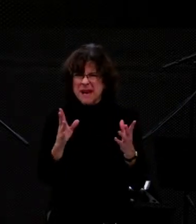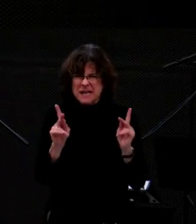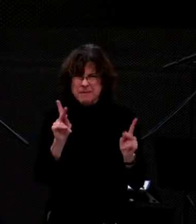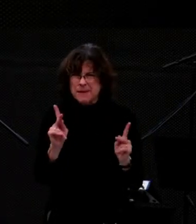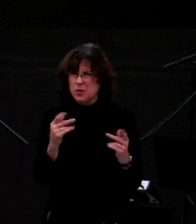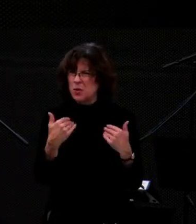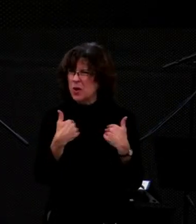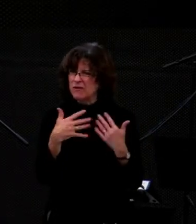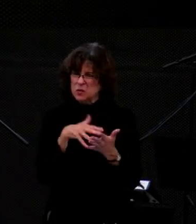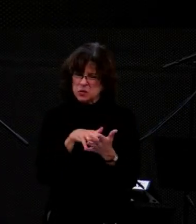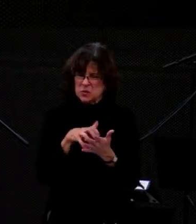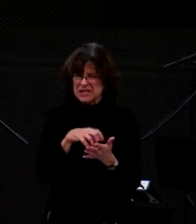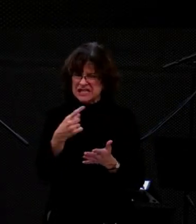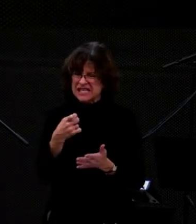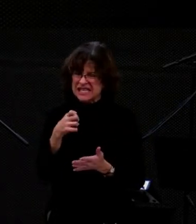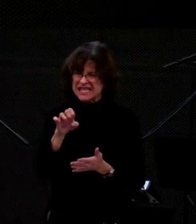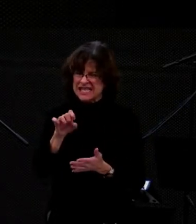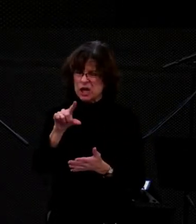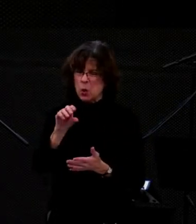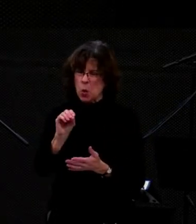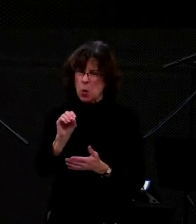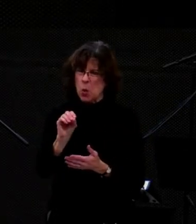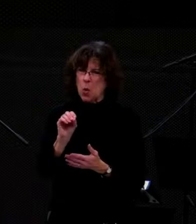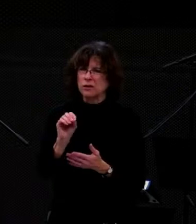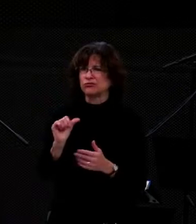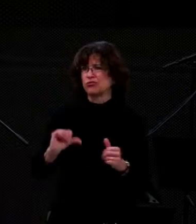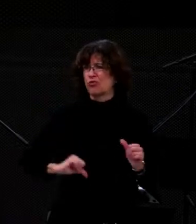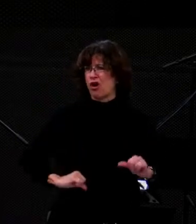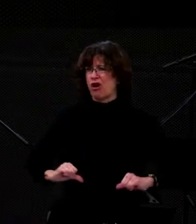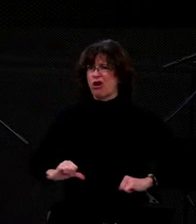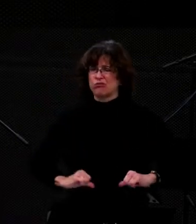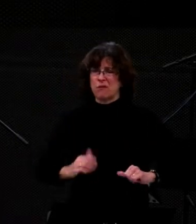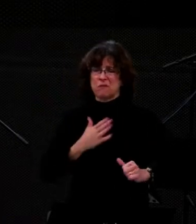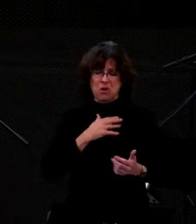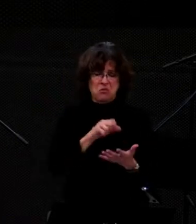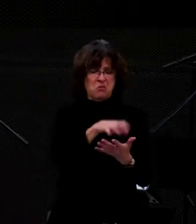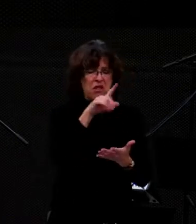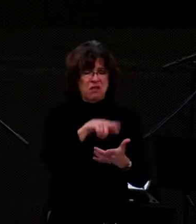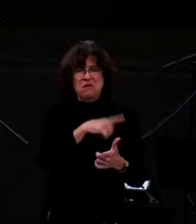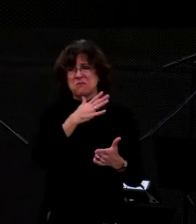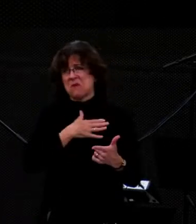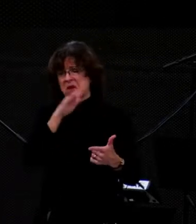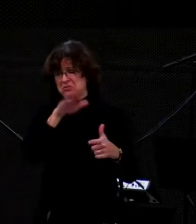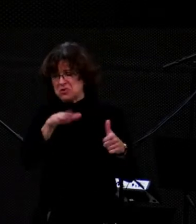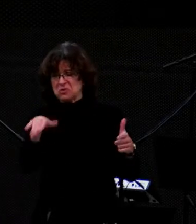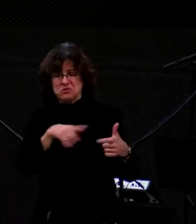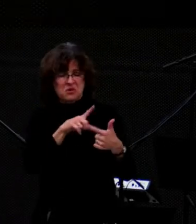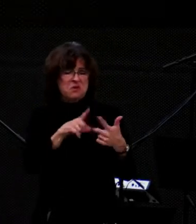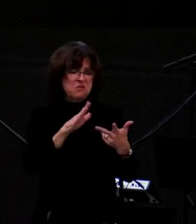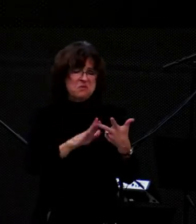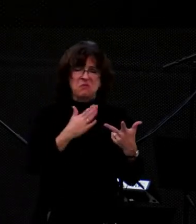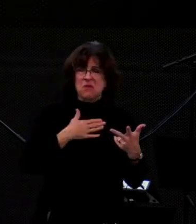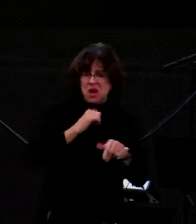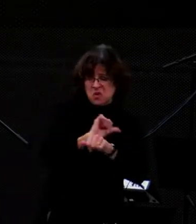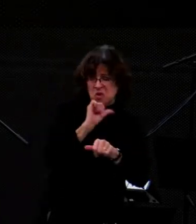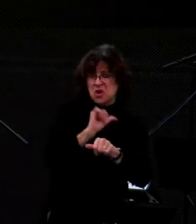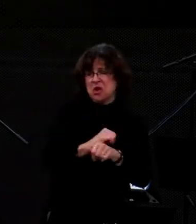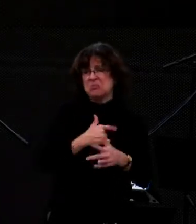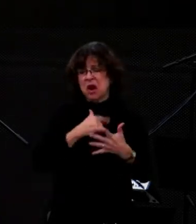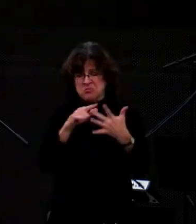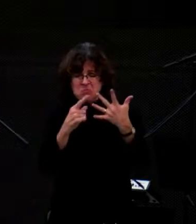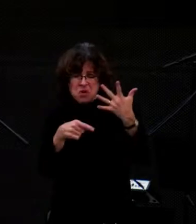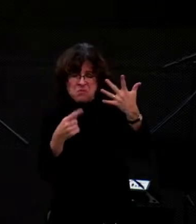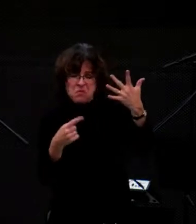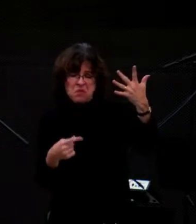that he has. His riches, his sons, his promotions, his advancement beyond everybody else, even his special